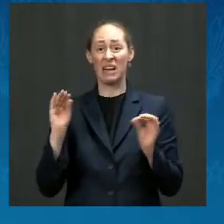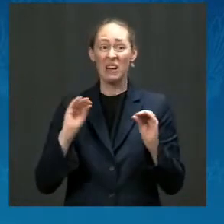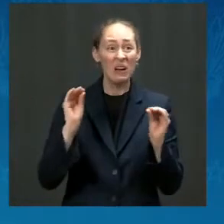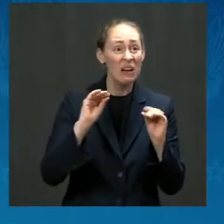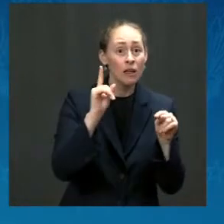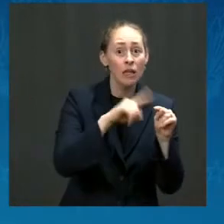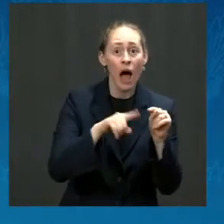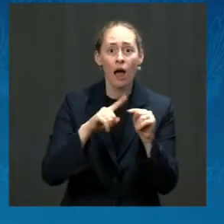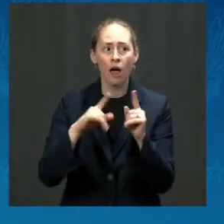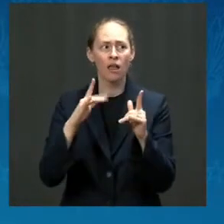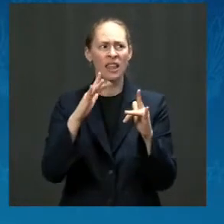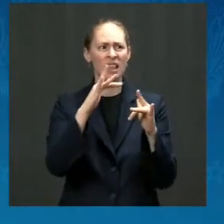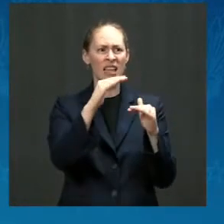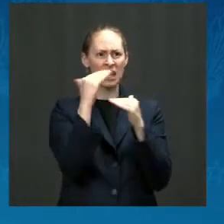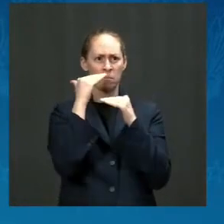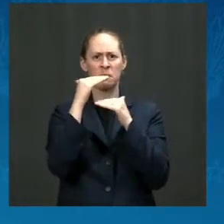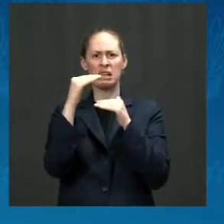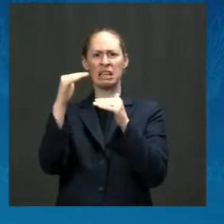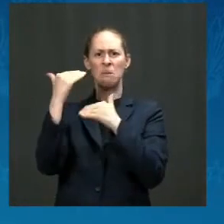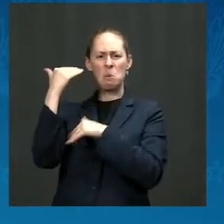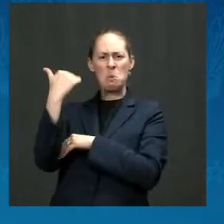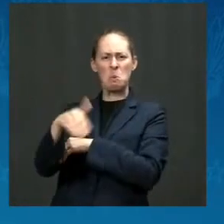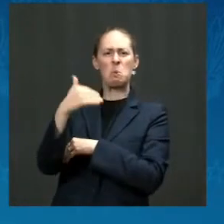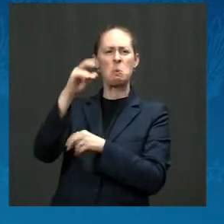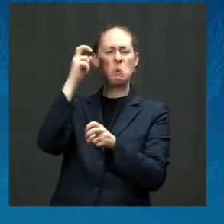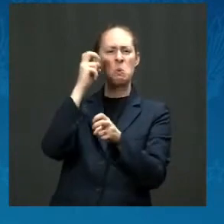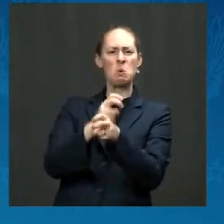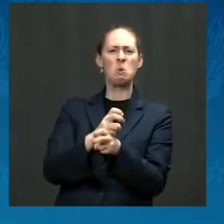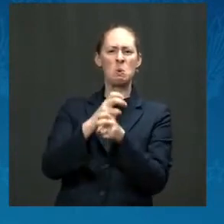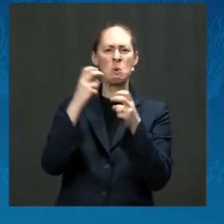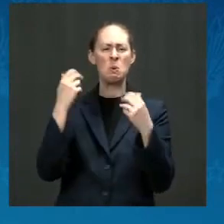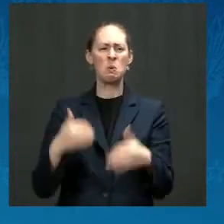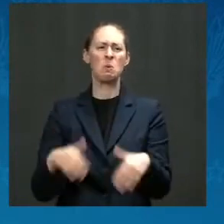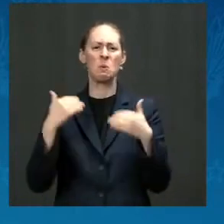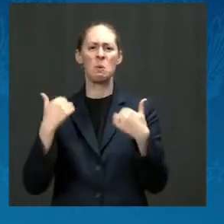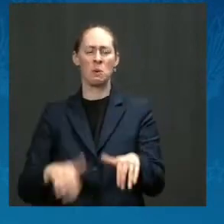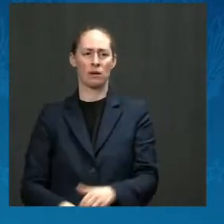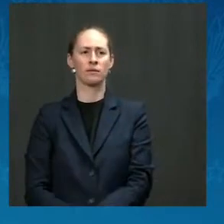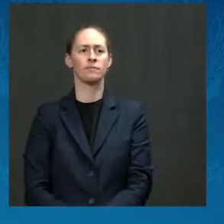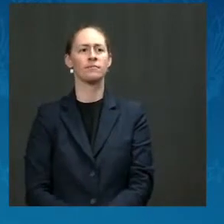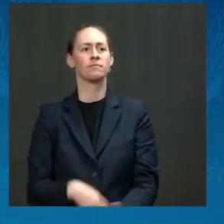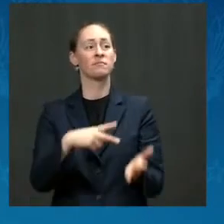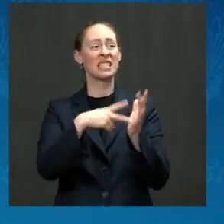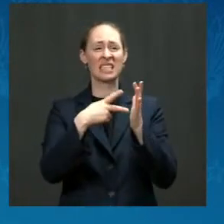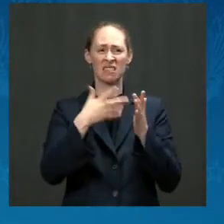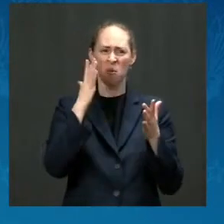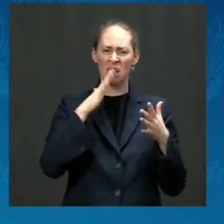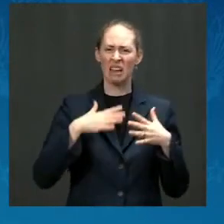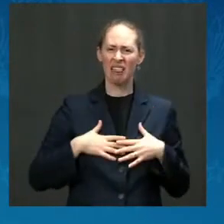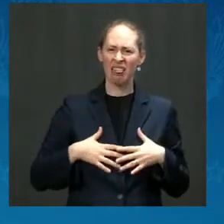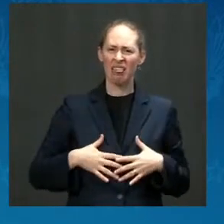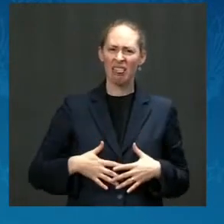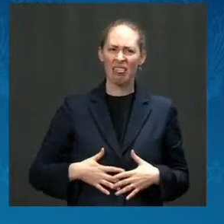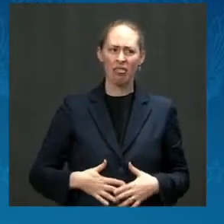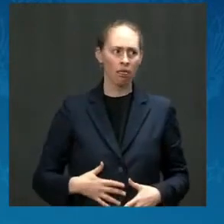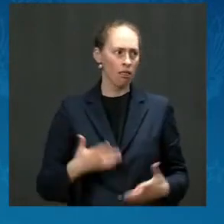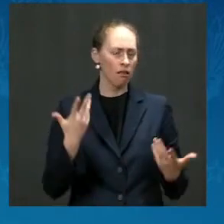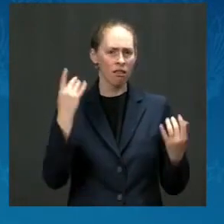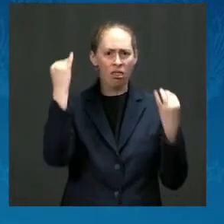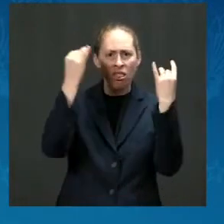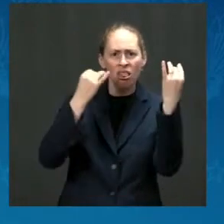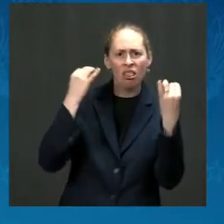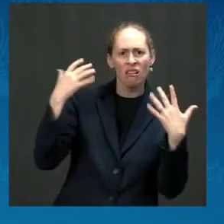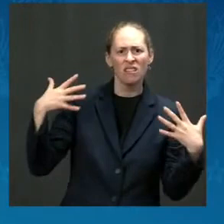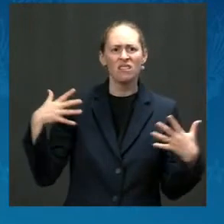limited. And life can then be daunting. Let's think about the parent sitting in a hospital parking